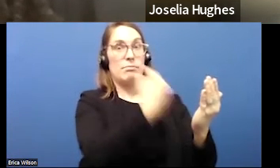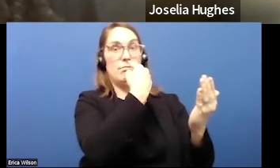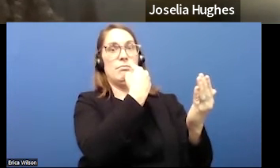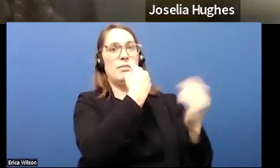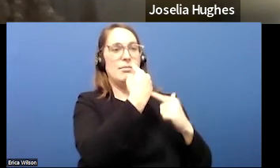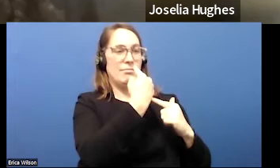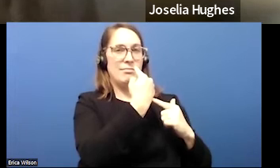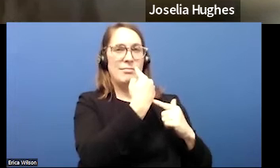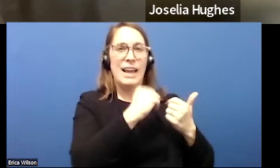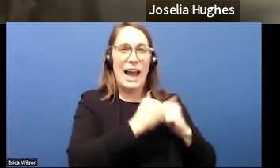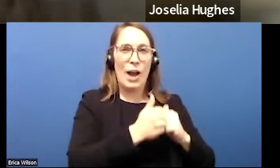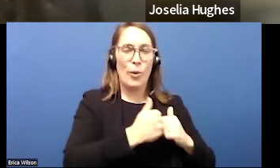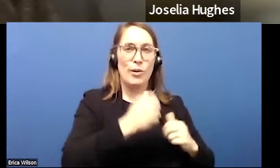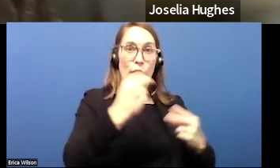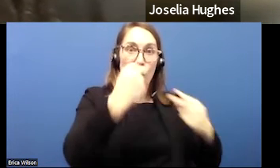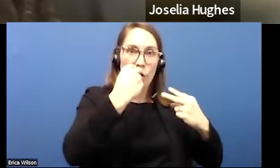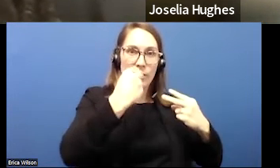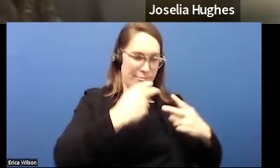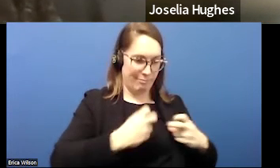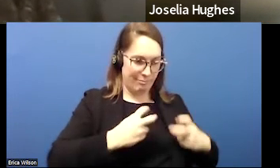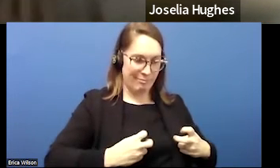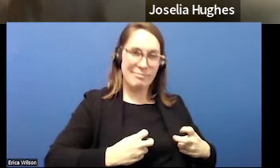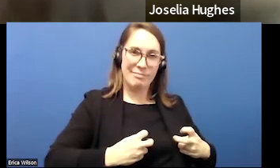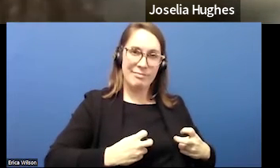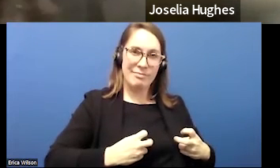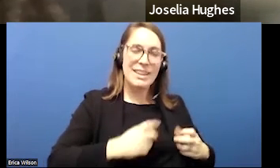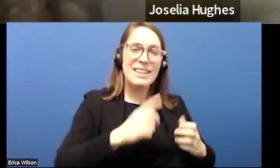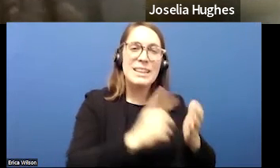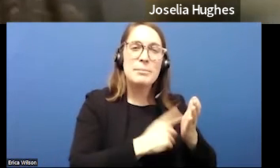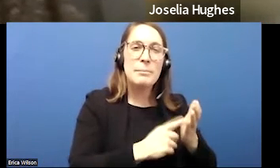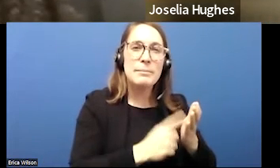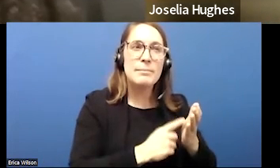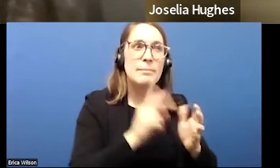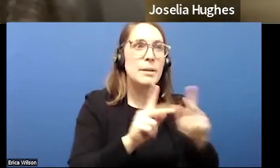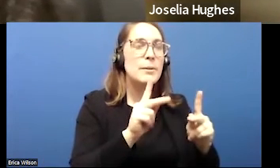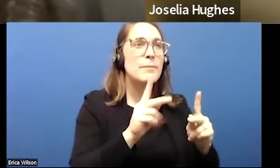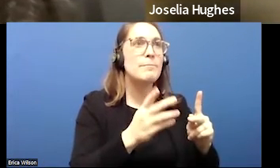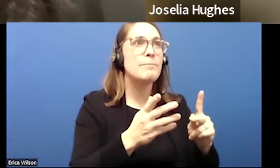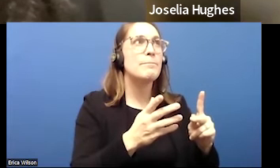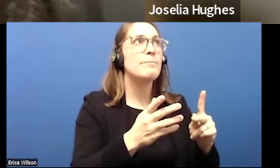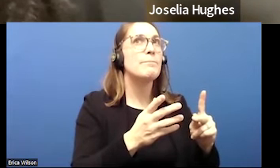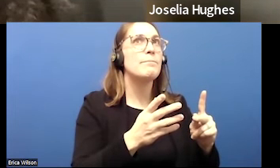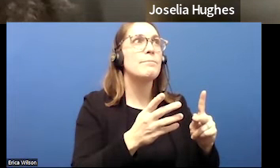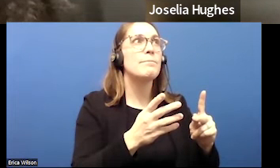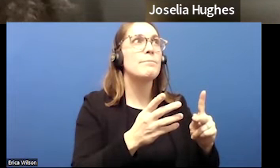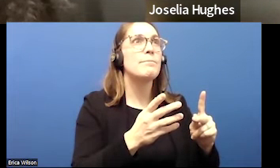oneself to be able to analyze. Because I don't think sometimes folks even